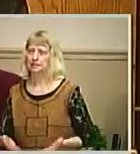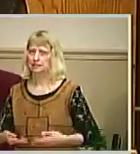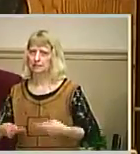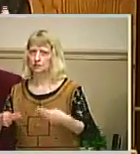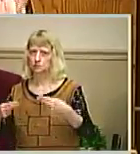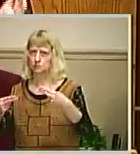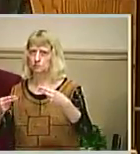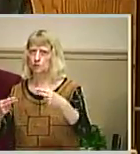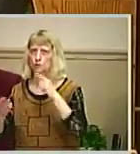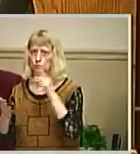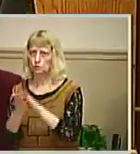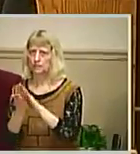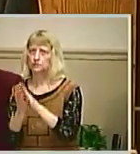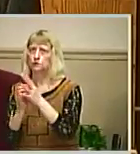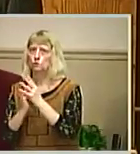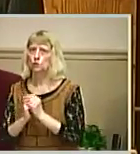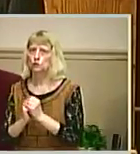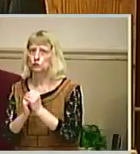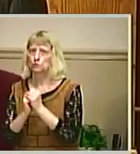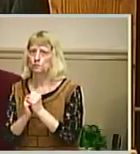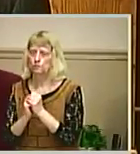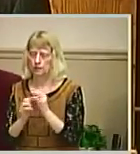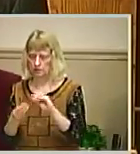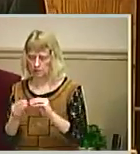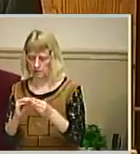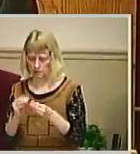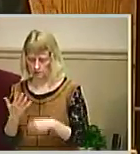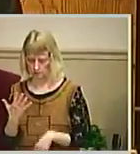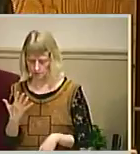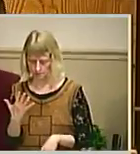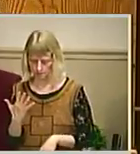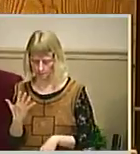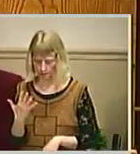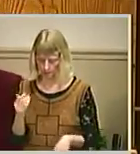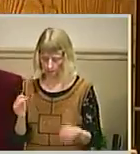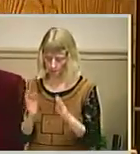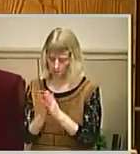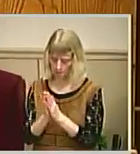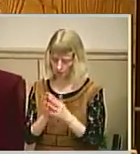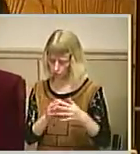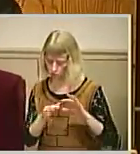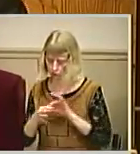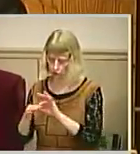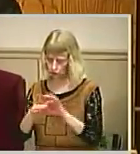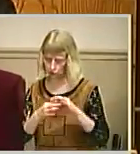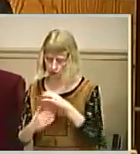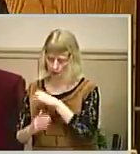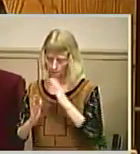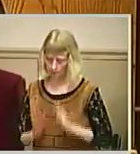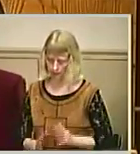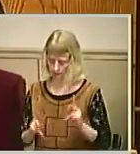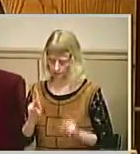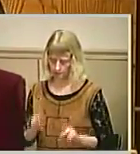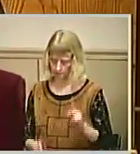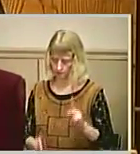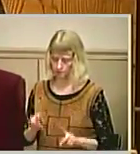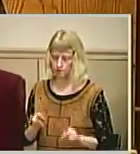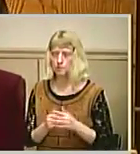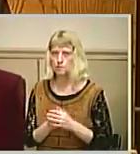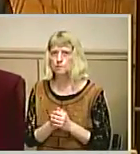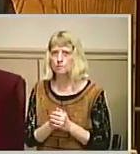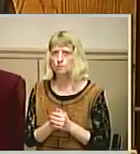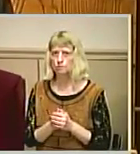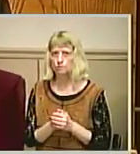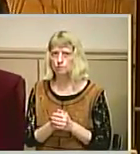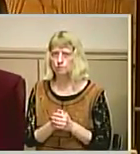and praised and worshiped. Then number five, let's pray for unity among American citizens.